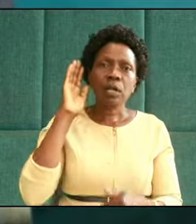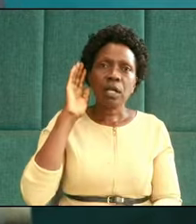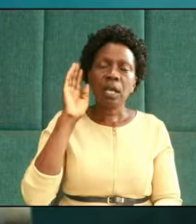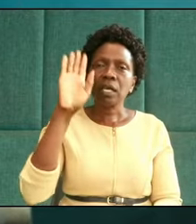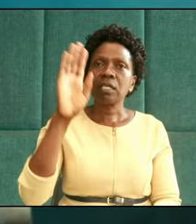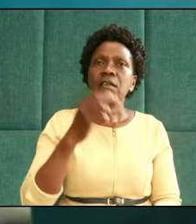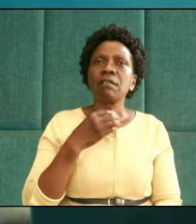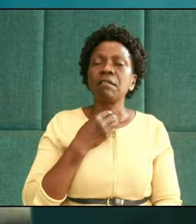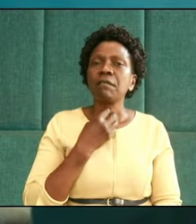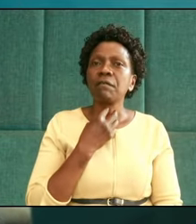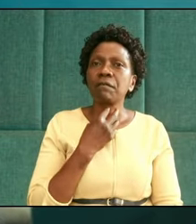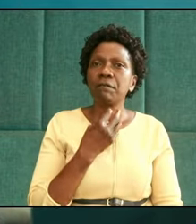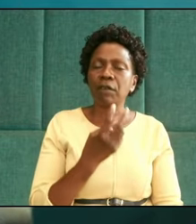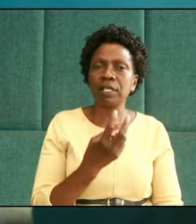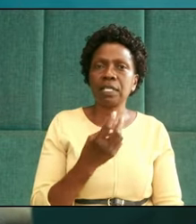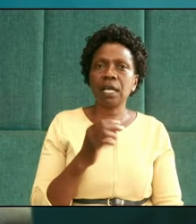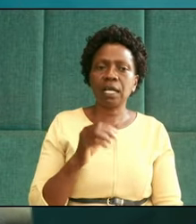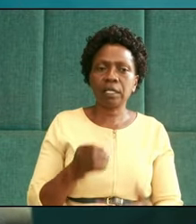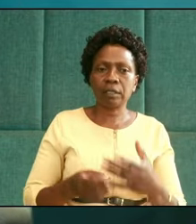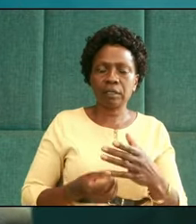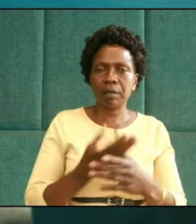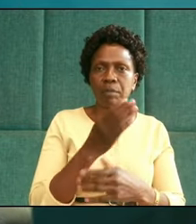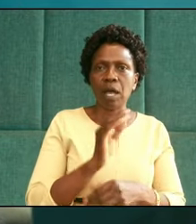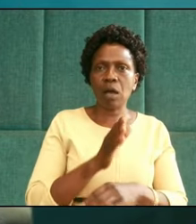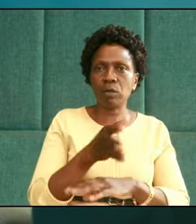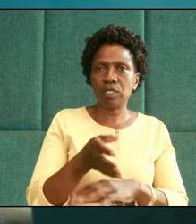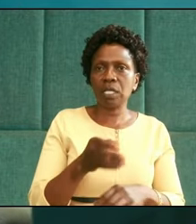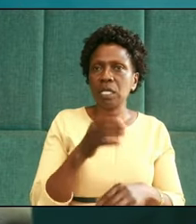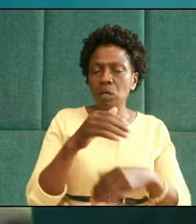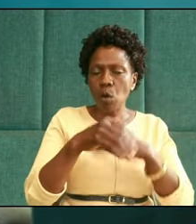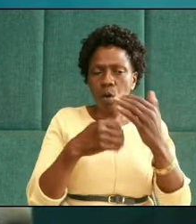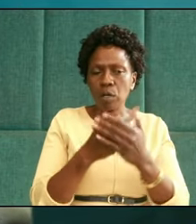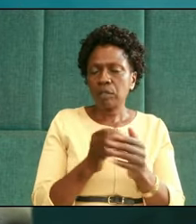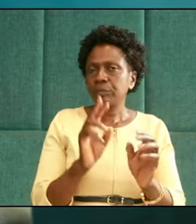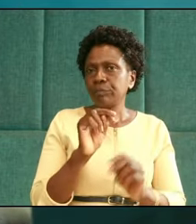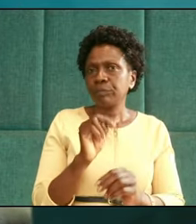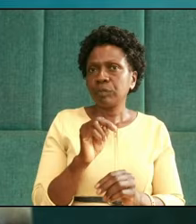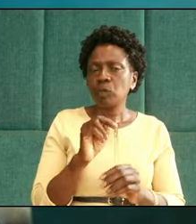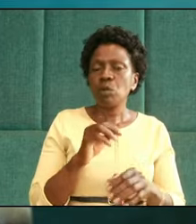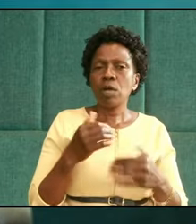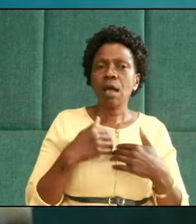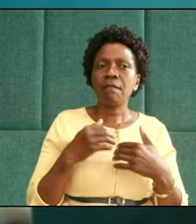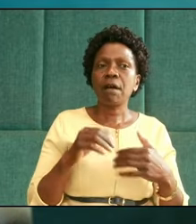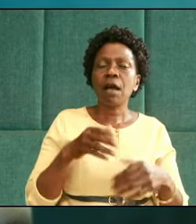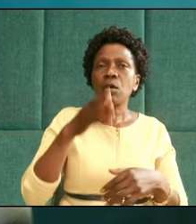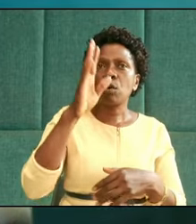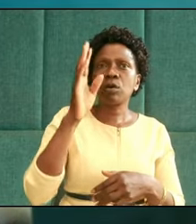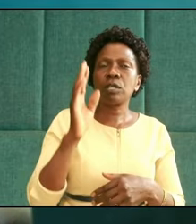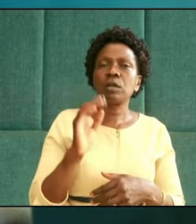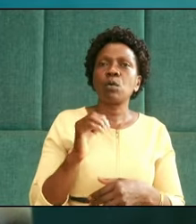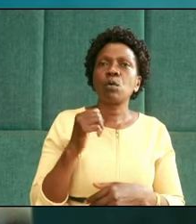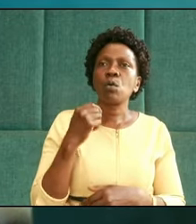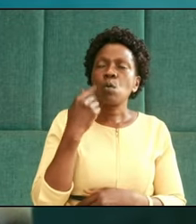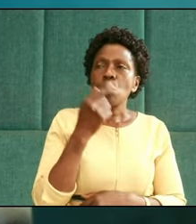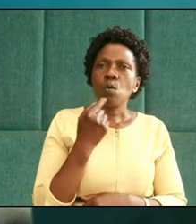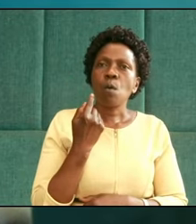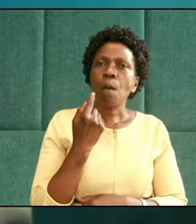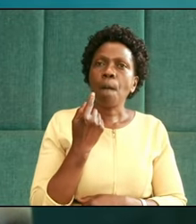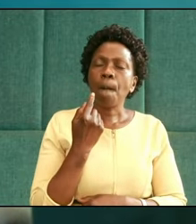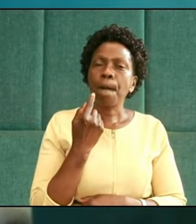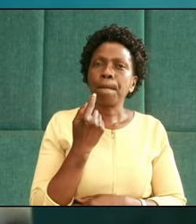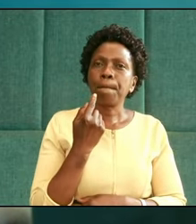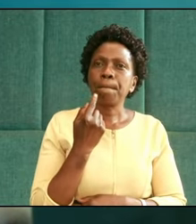voice and they will come out. But that's not all. We have a God who is a great physician. We have a God